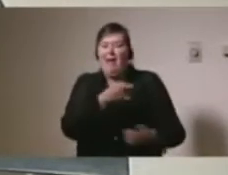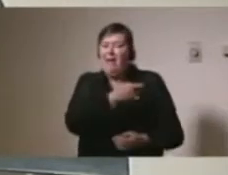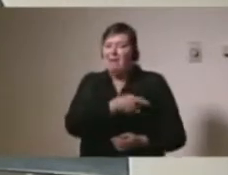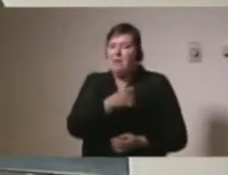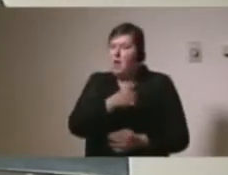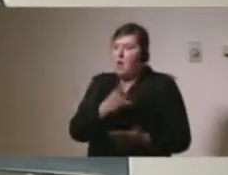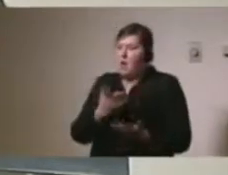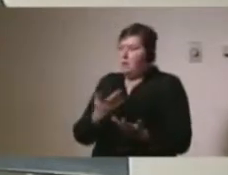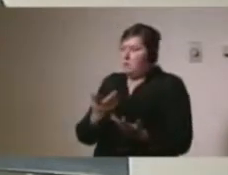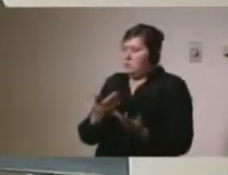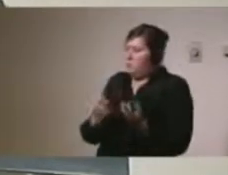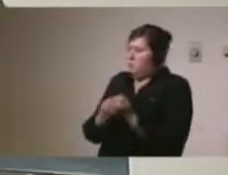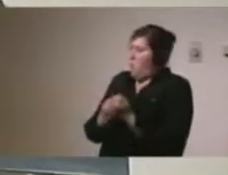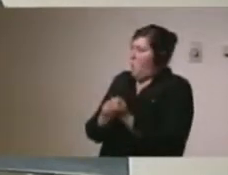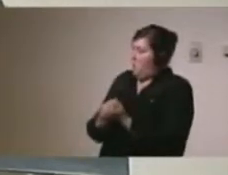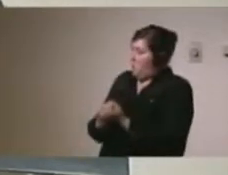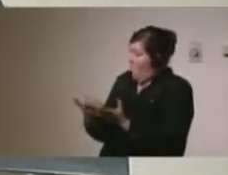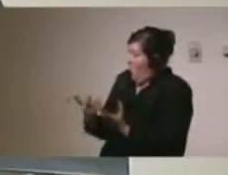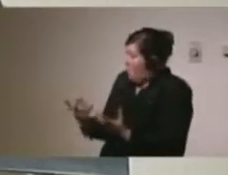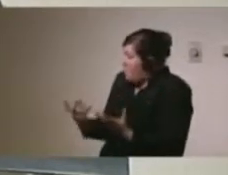more support.